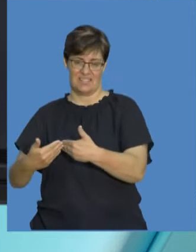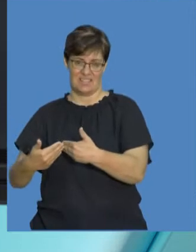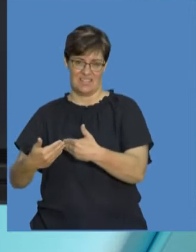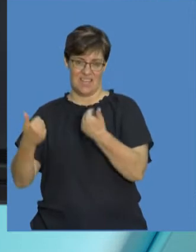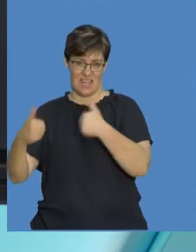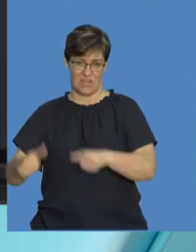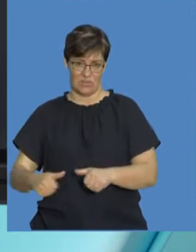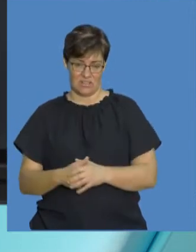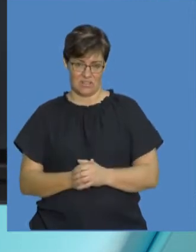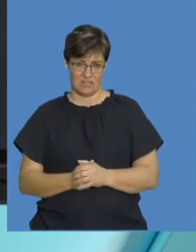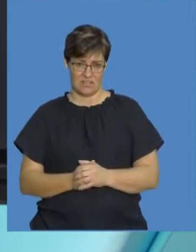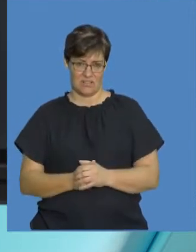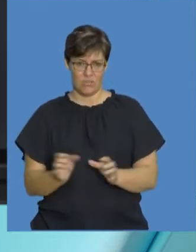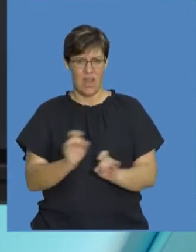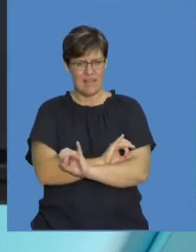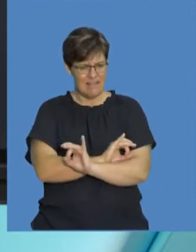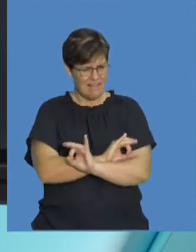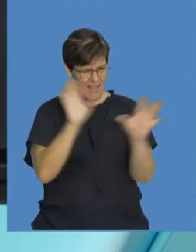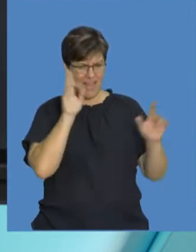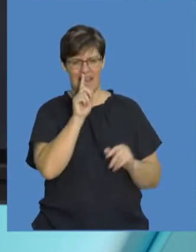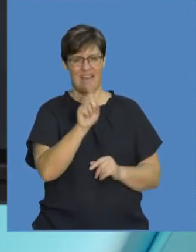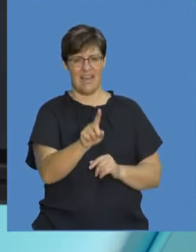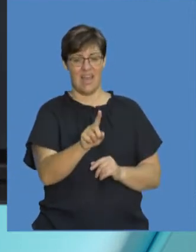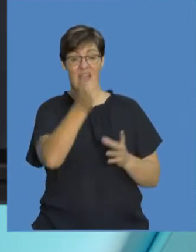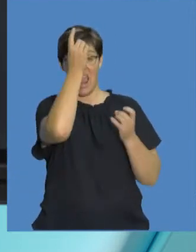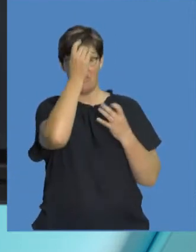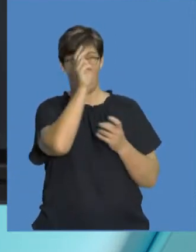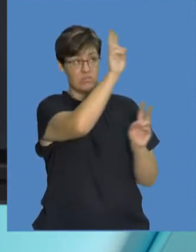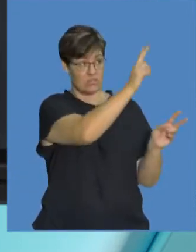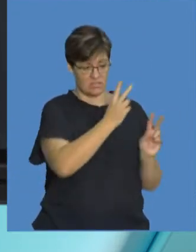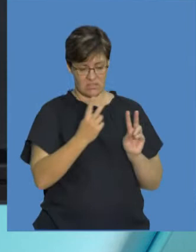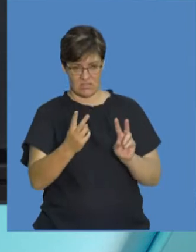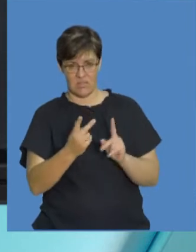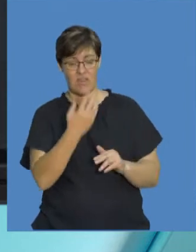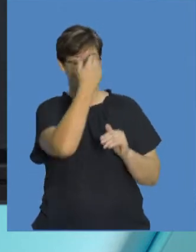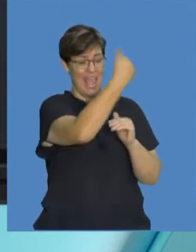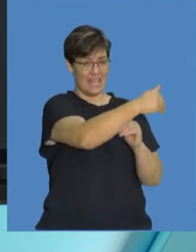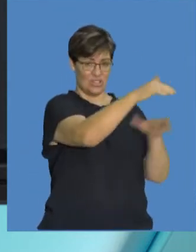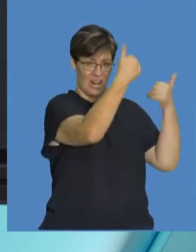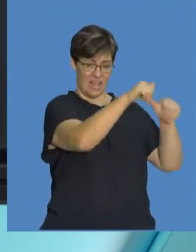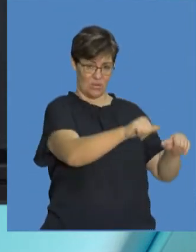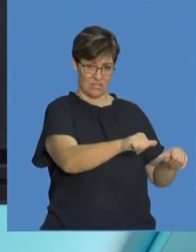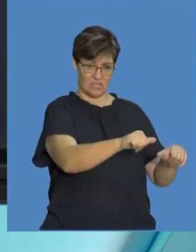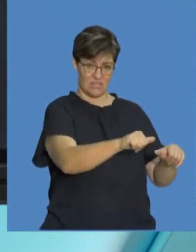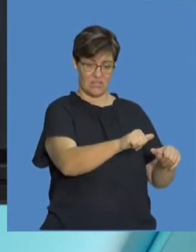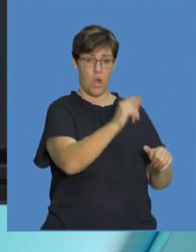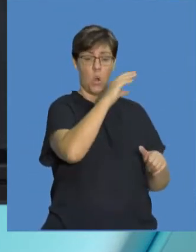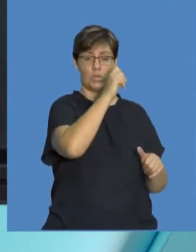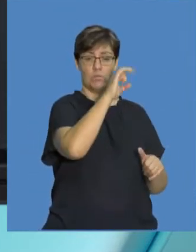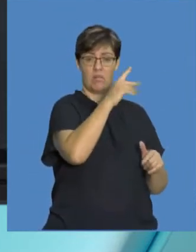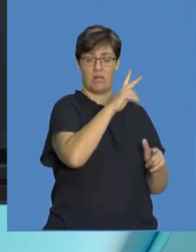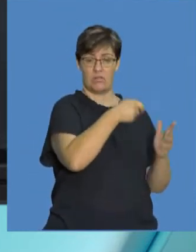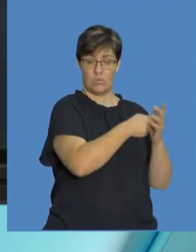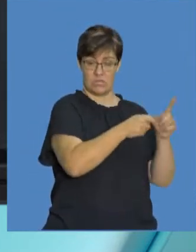in process account. So clearly you can see that the information moves from the external